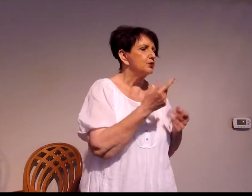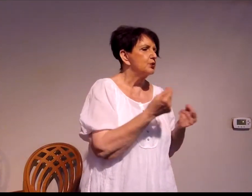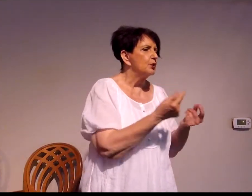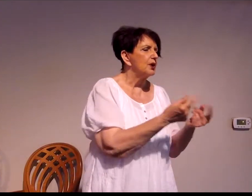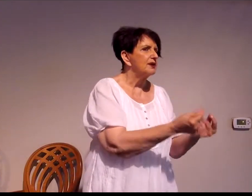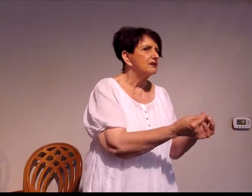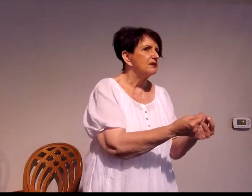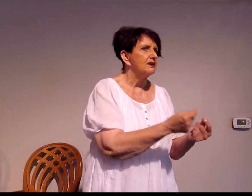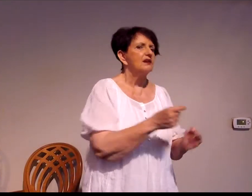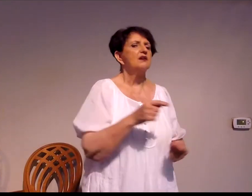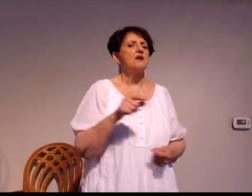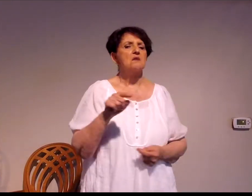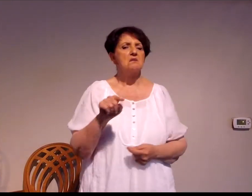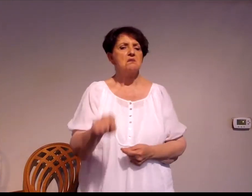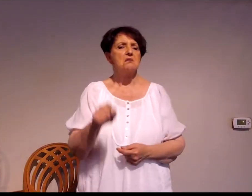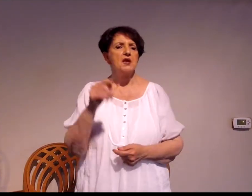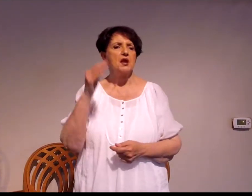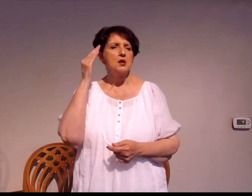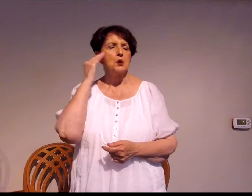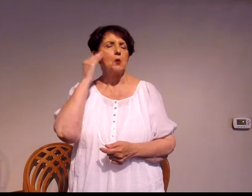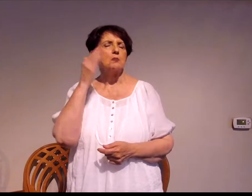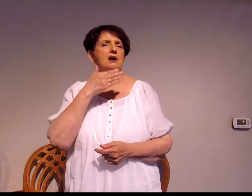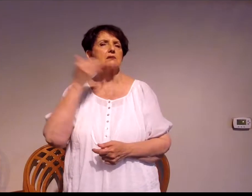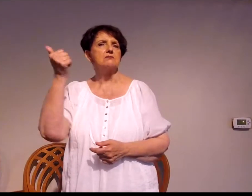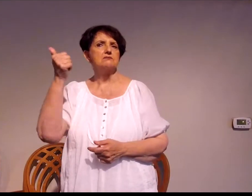do it. And that's the way to do it.